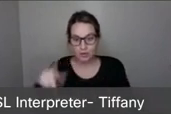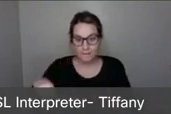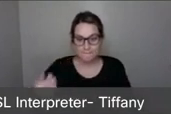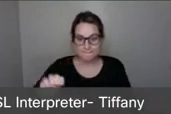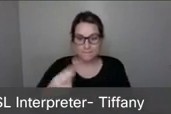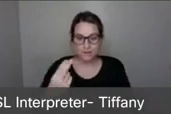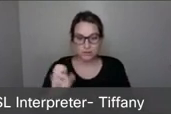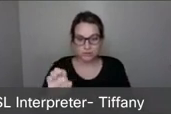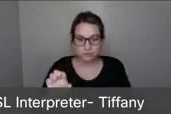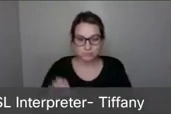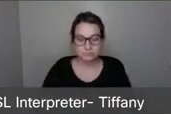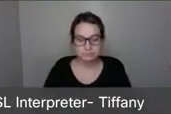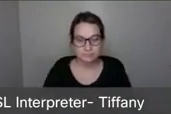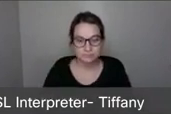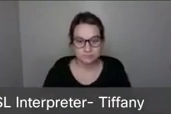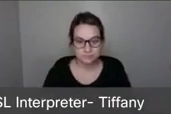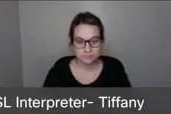English.